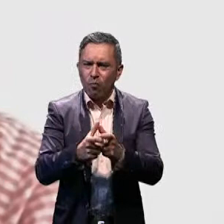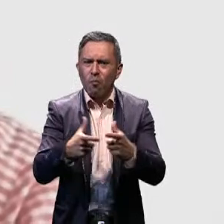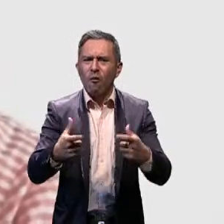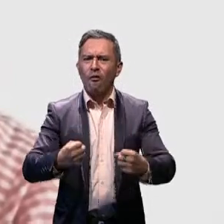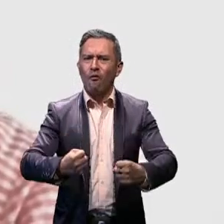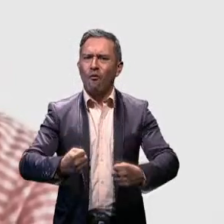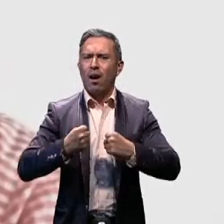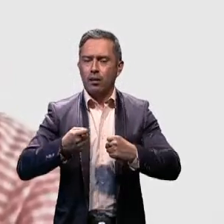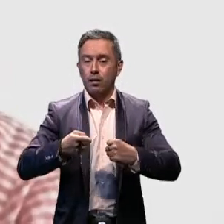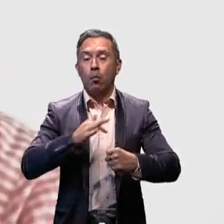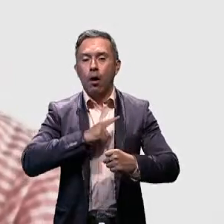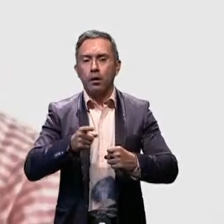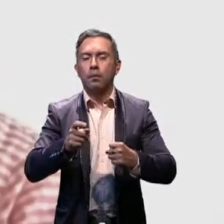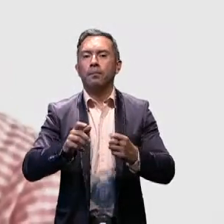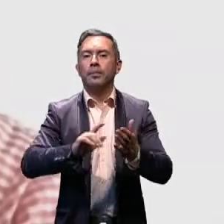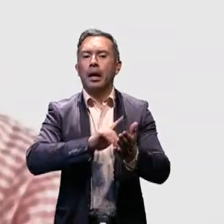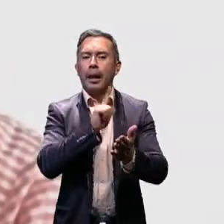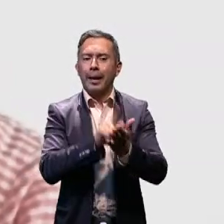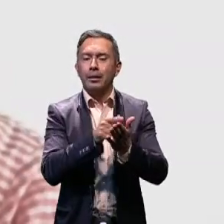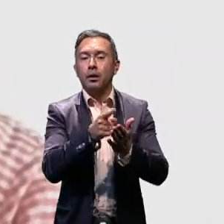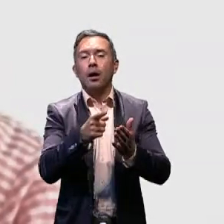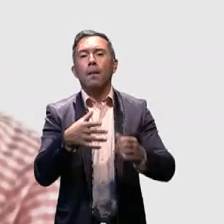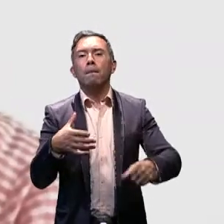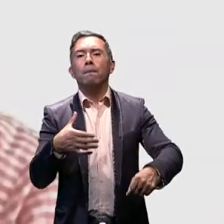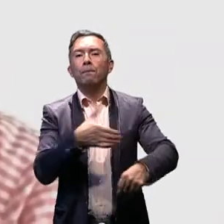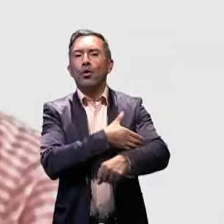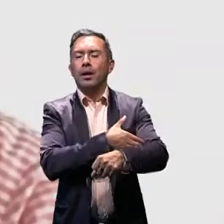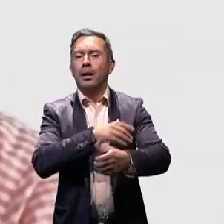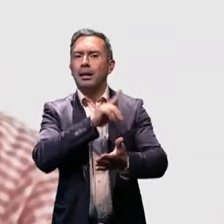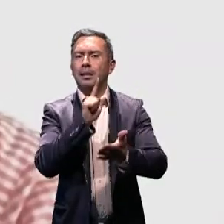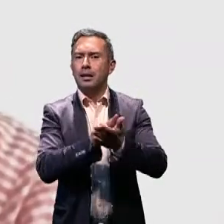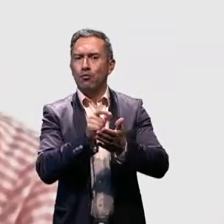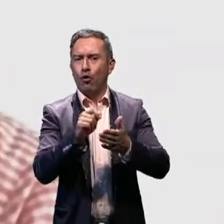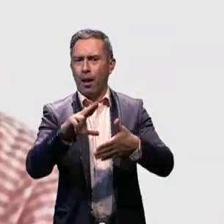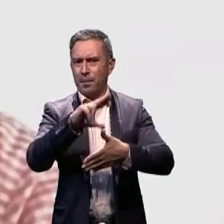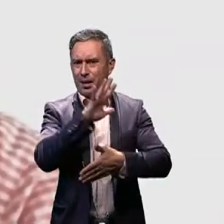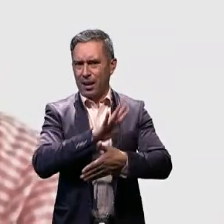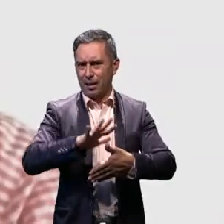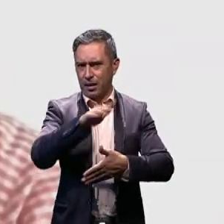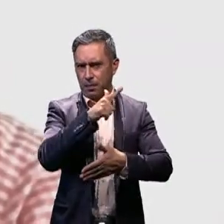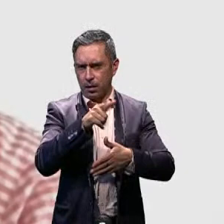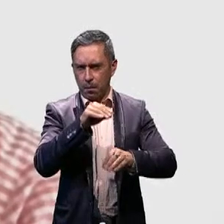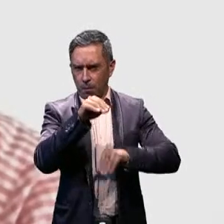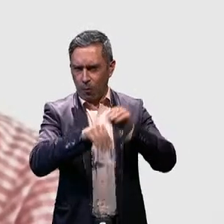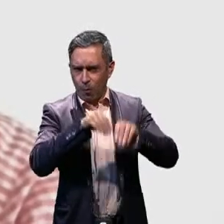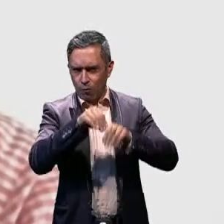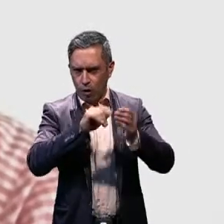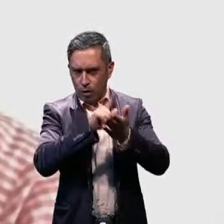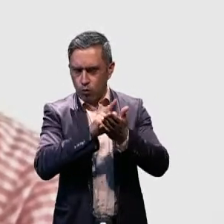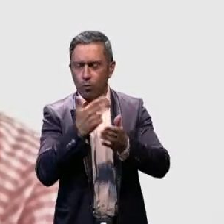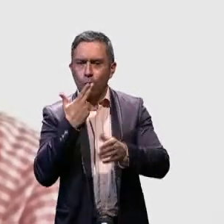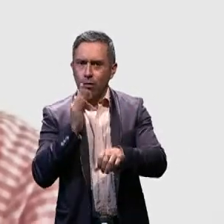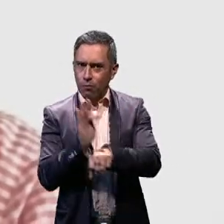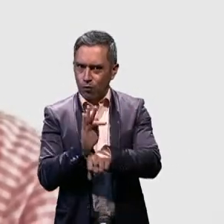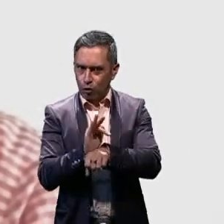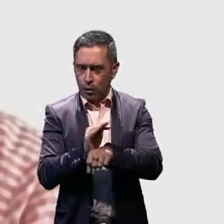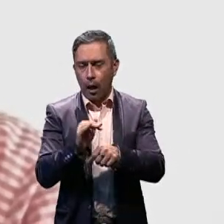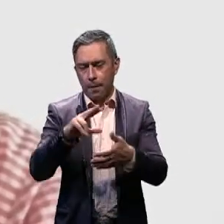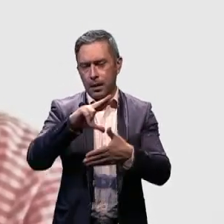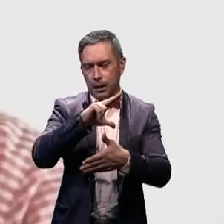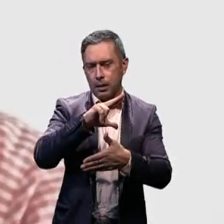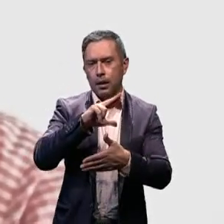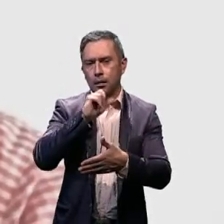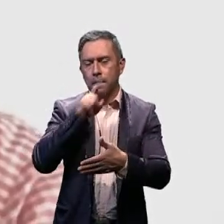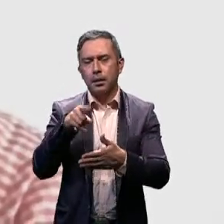the work to strengthen and recover the centrality of all the legislative branches in America, Latin America,